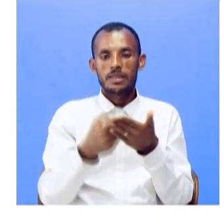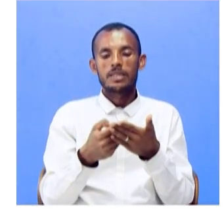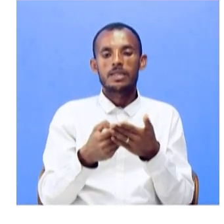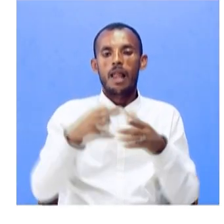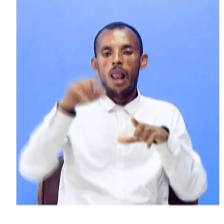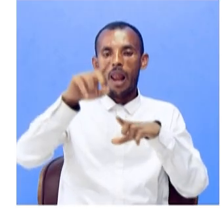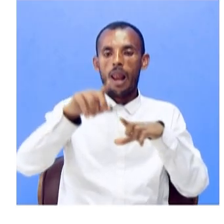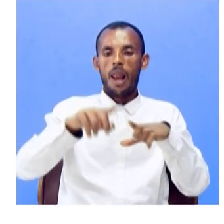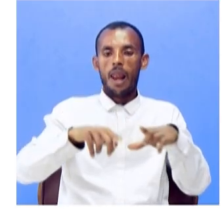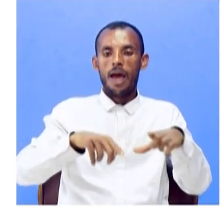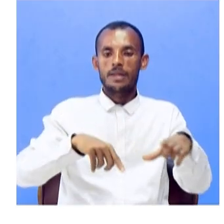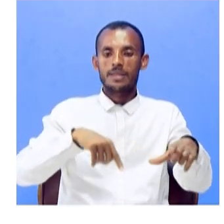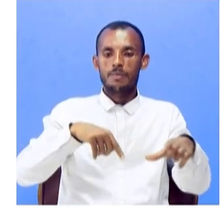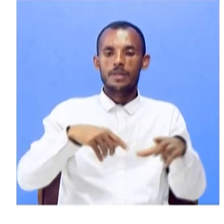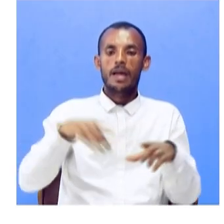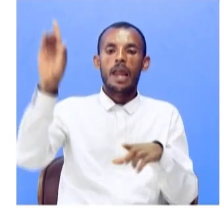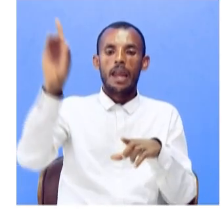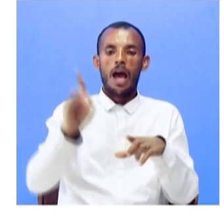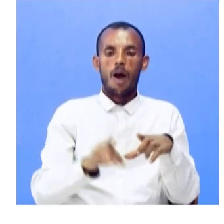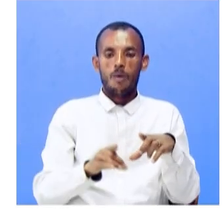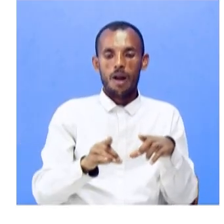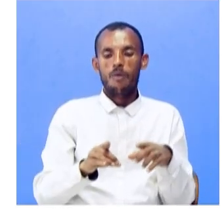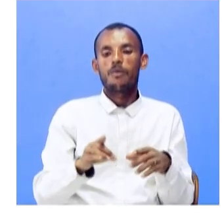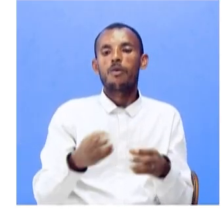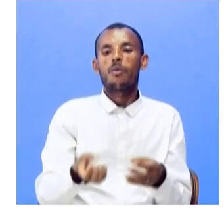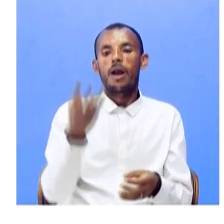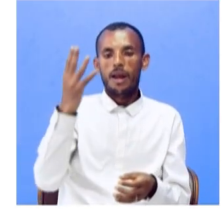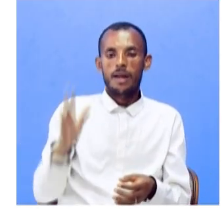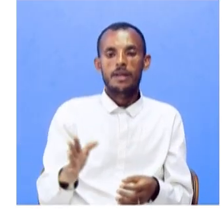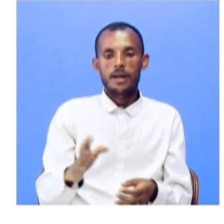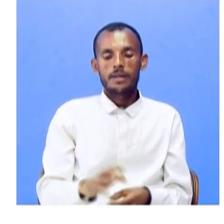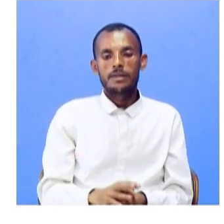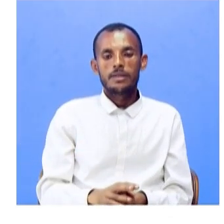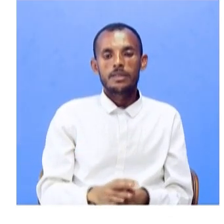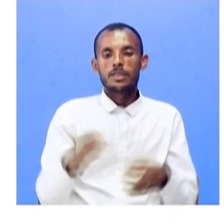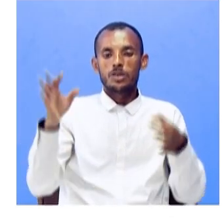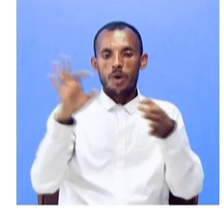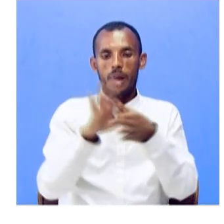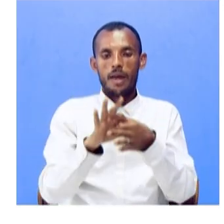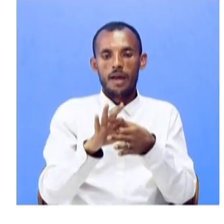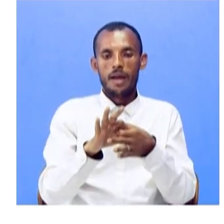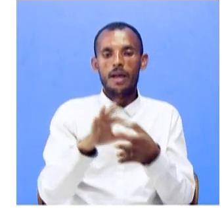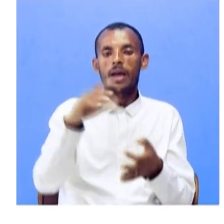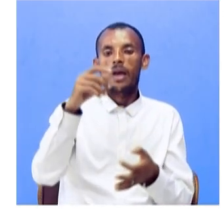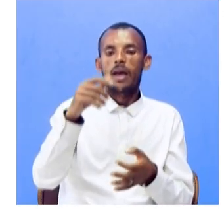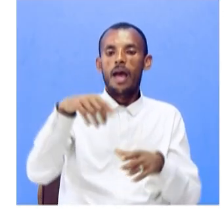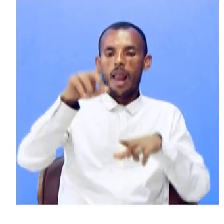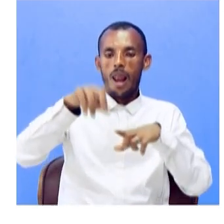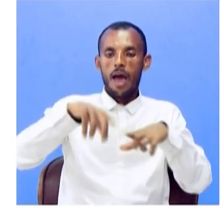segment, we call it the diagonal of this quadrilateral. So line segment joining a